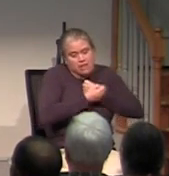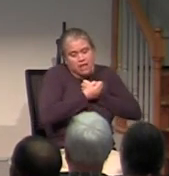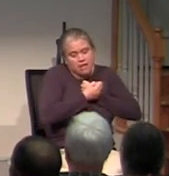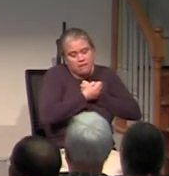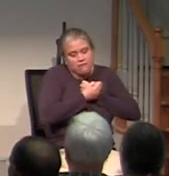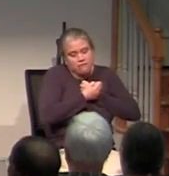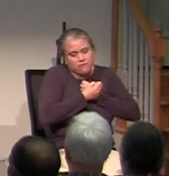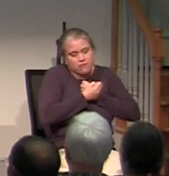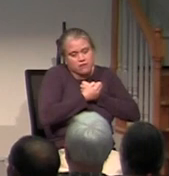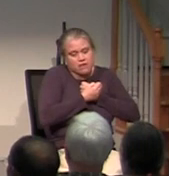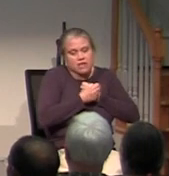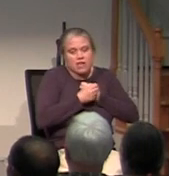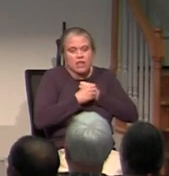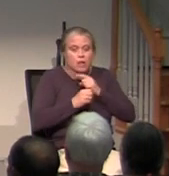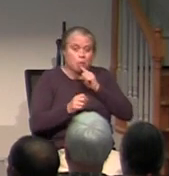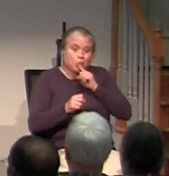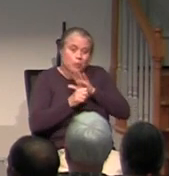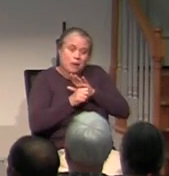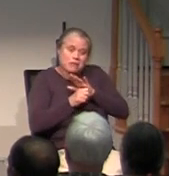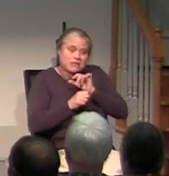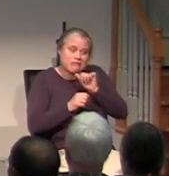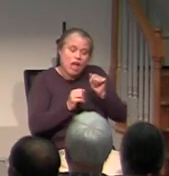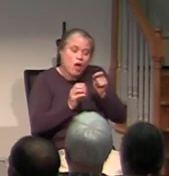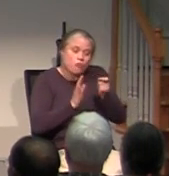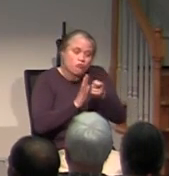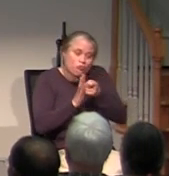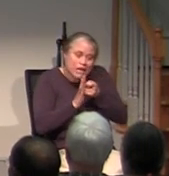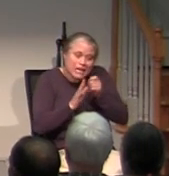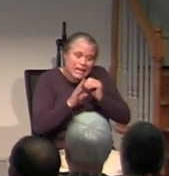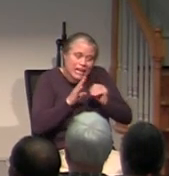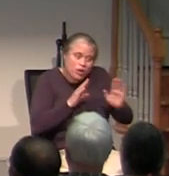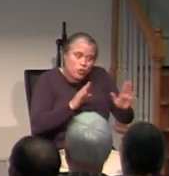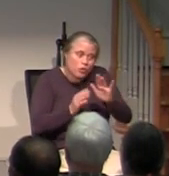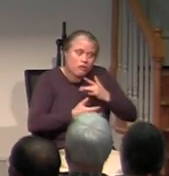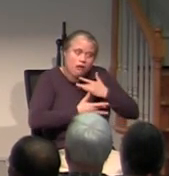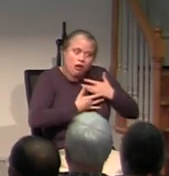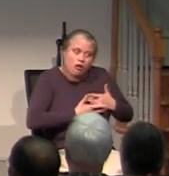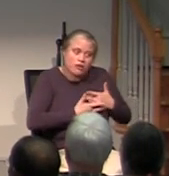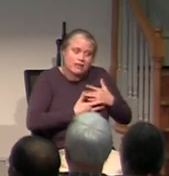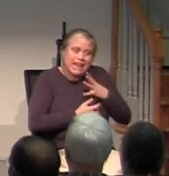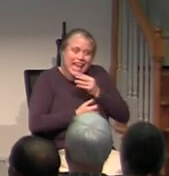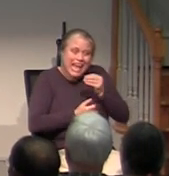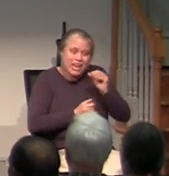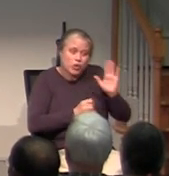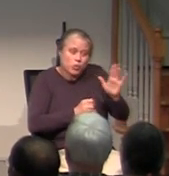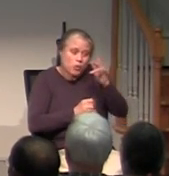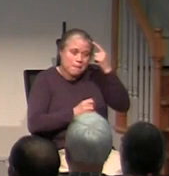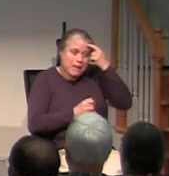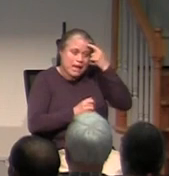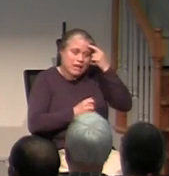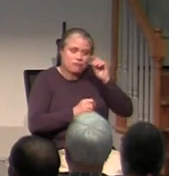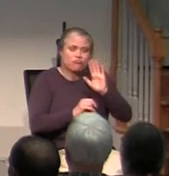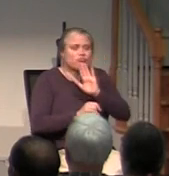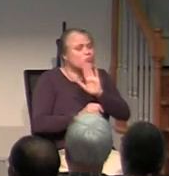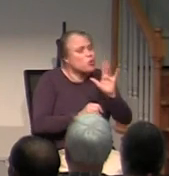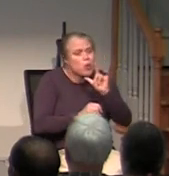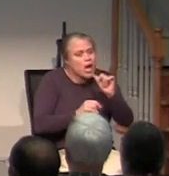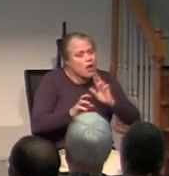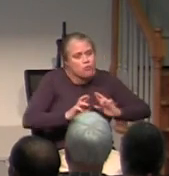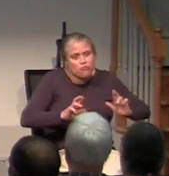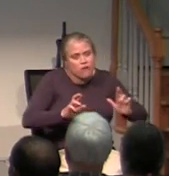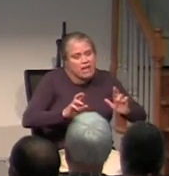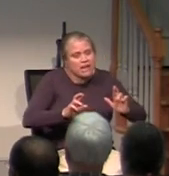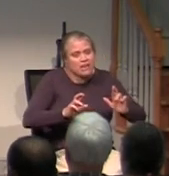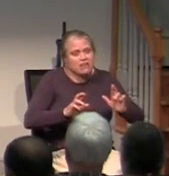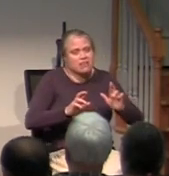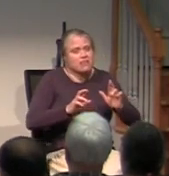mind, who can stand? How can a marriage take place with his bride if she is not prepared? If